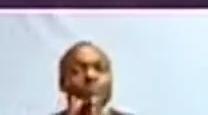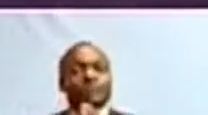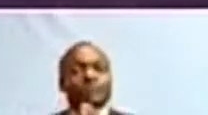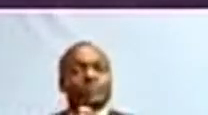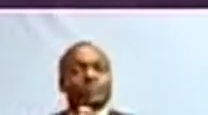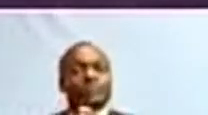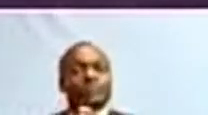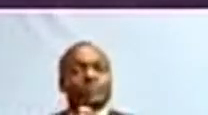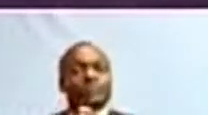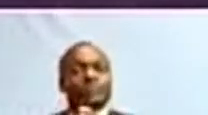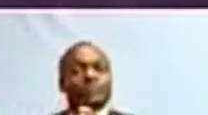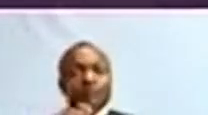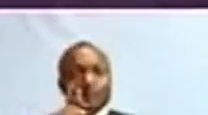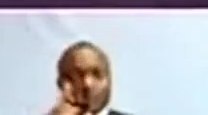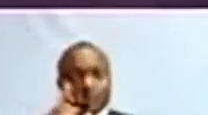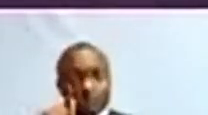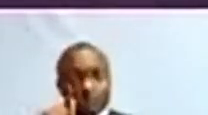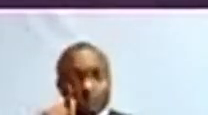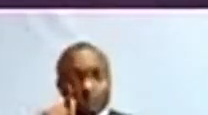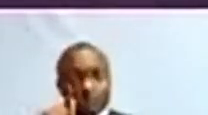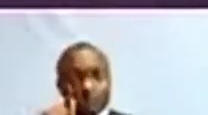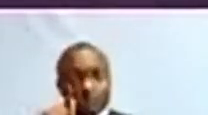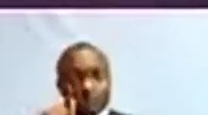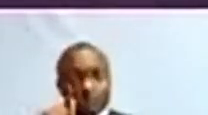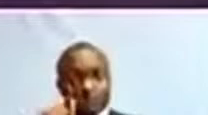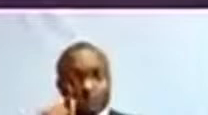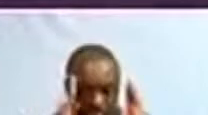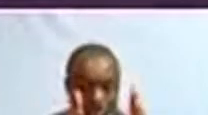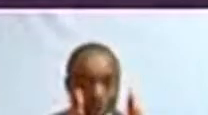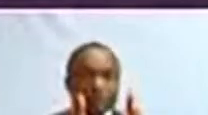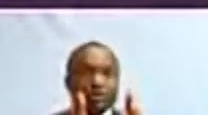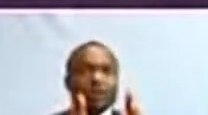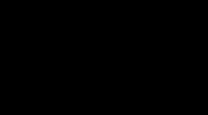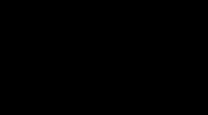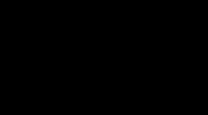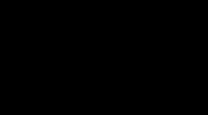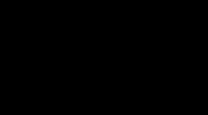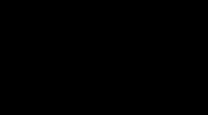March 2025, looking at Treasury minutes and